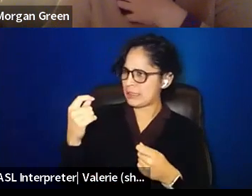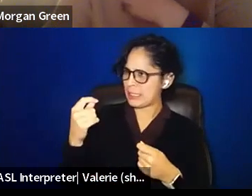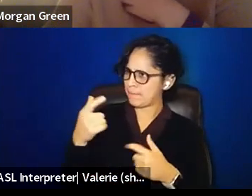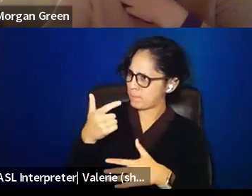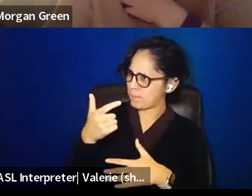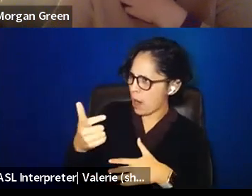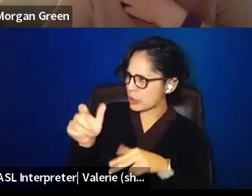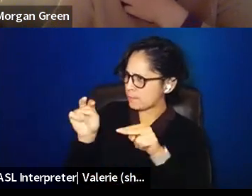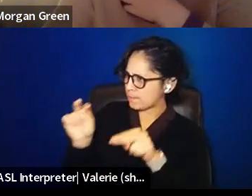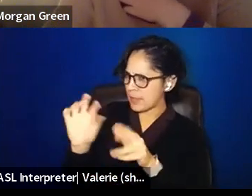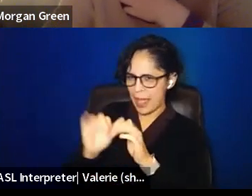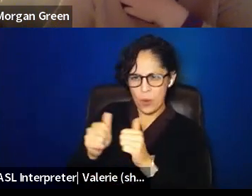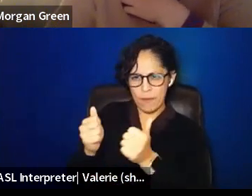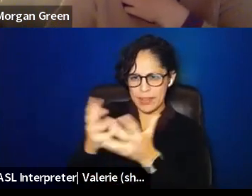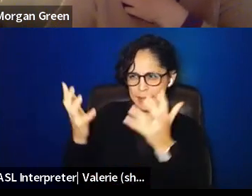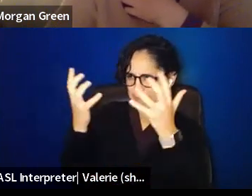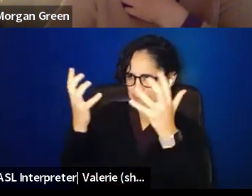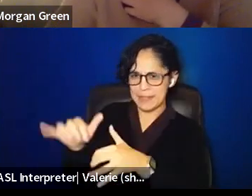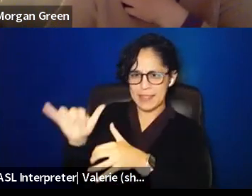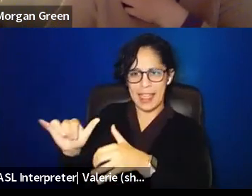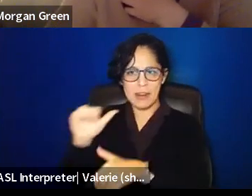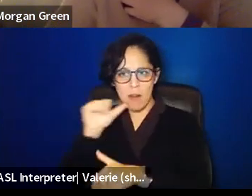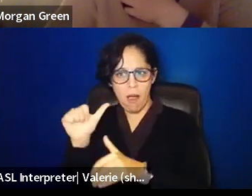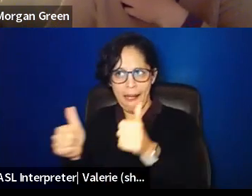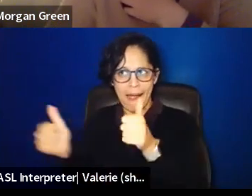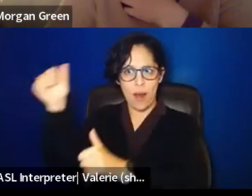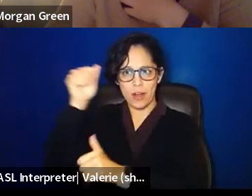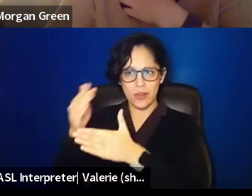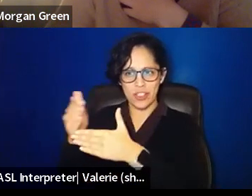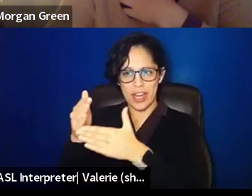might trickle, the non-hierarchical shared leadership thing.